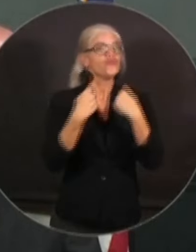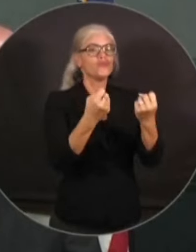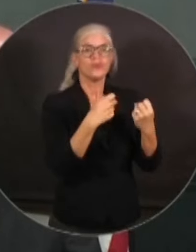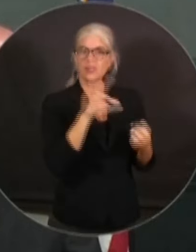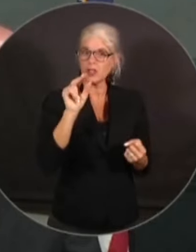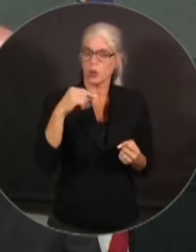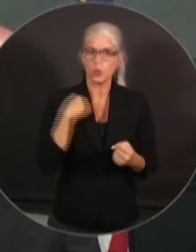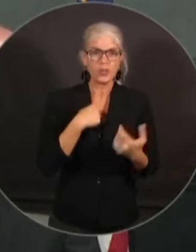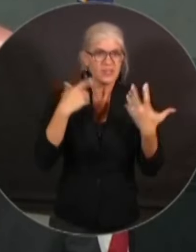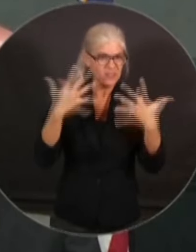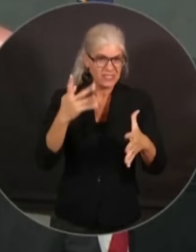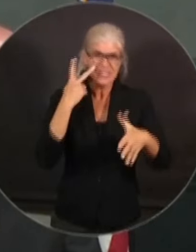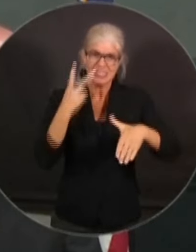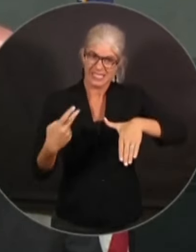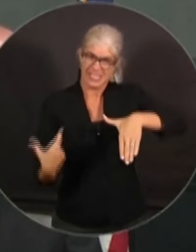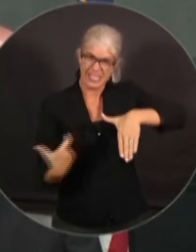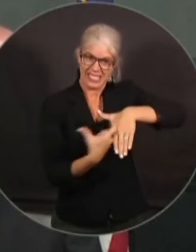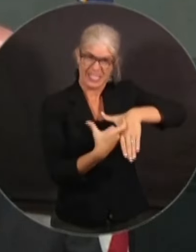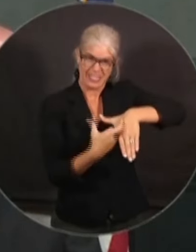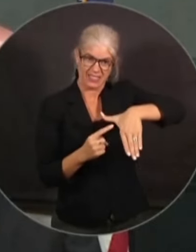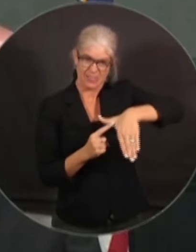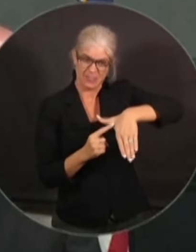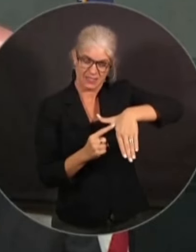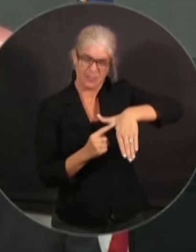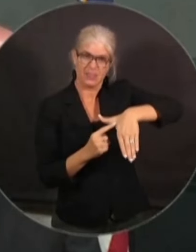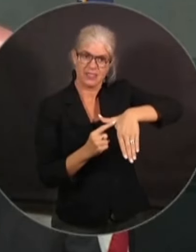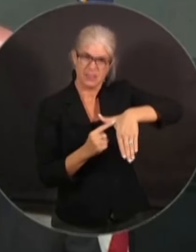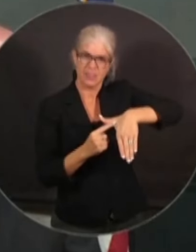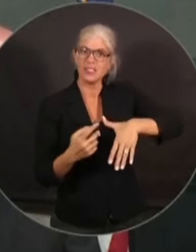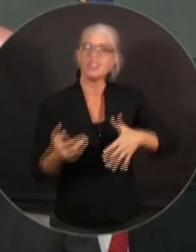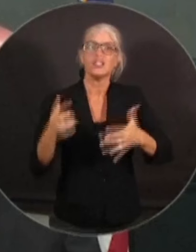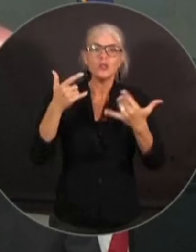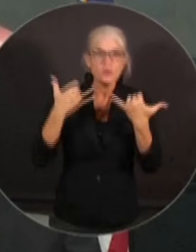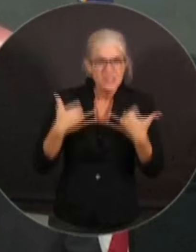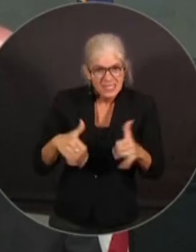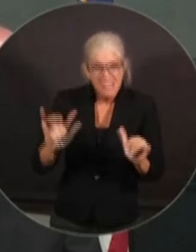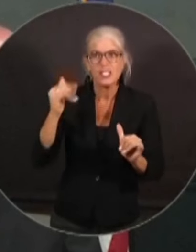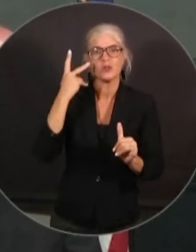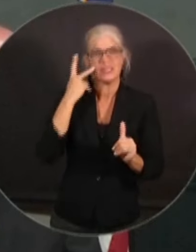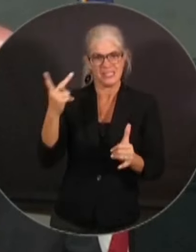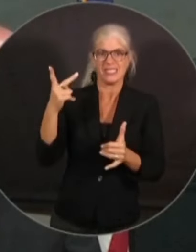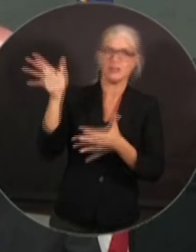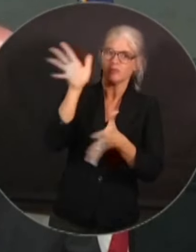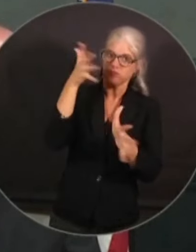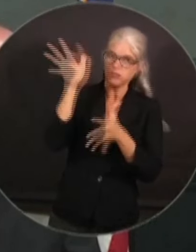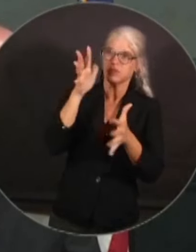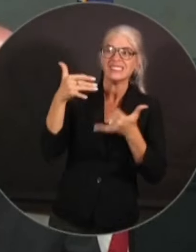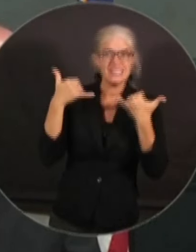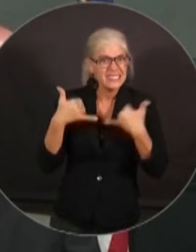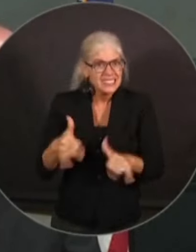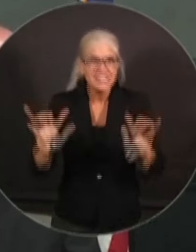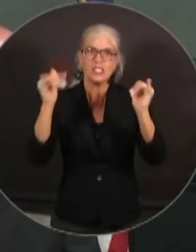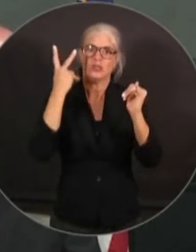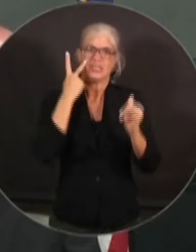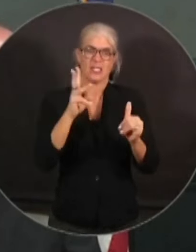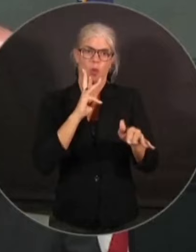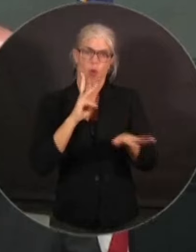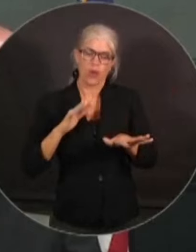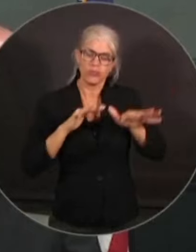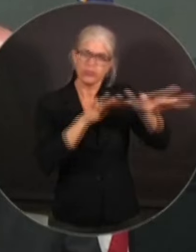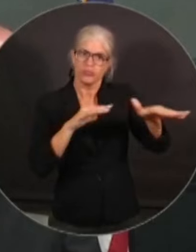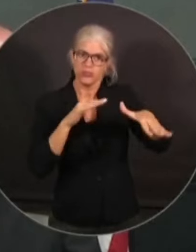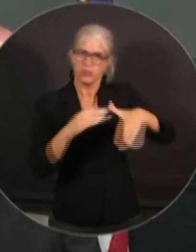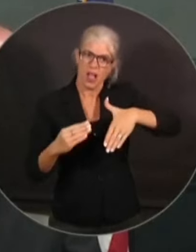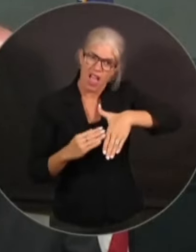hit landfall here in northern Florida, you're still seeing surge and water rising in parts of